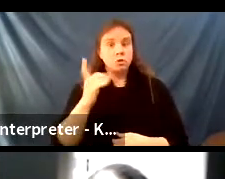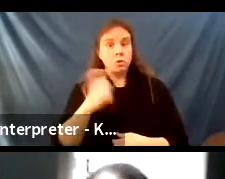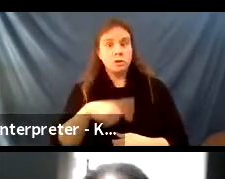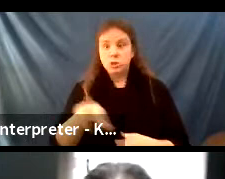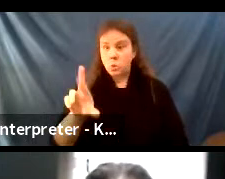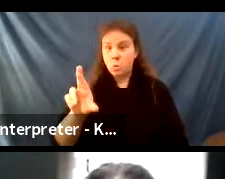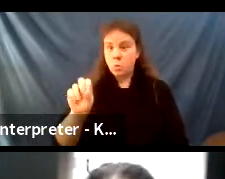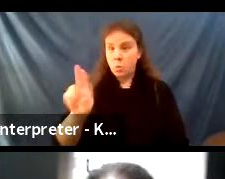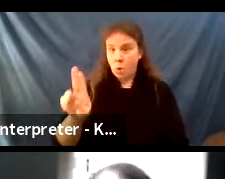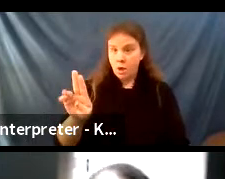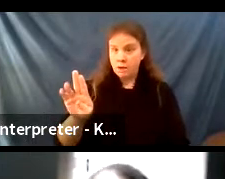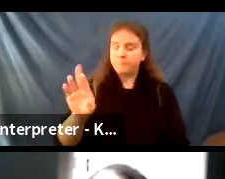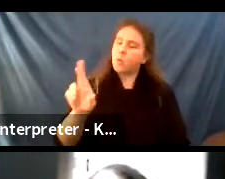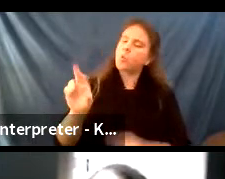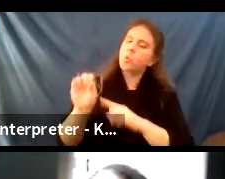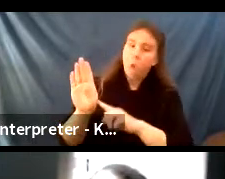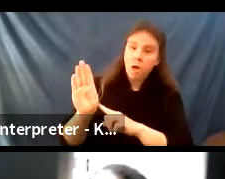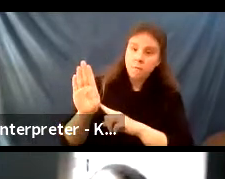in there?